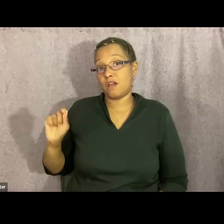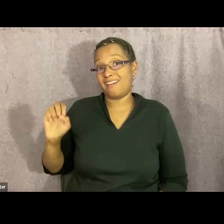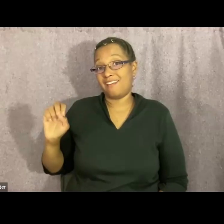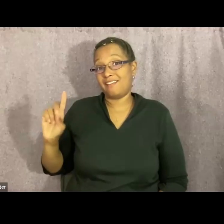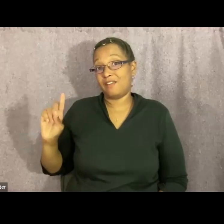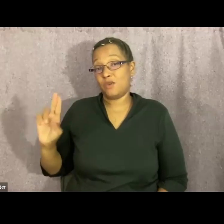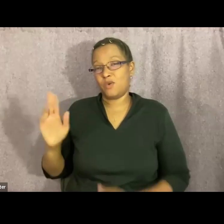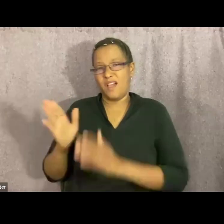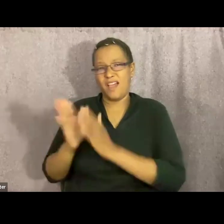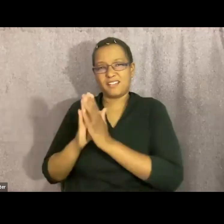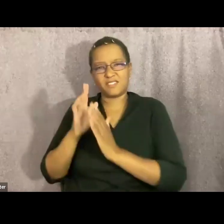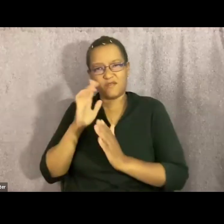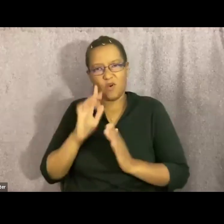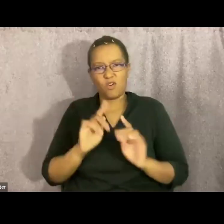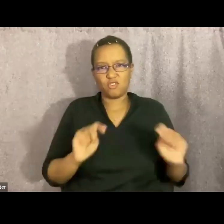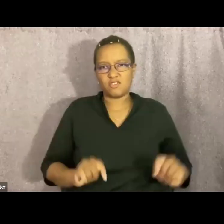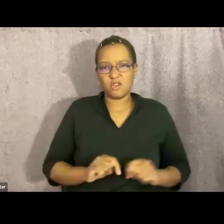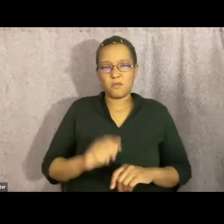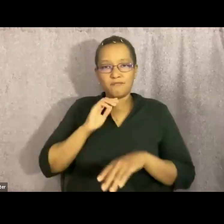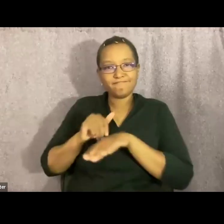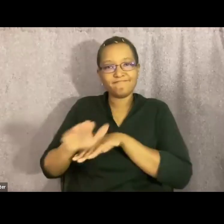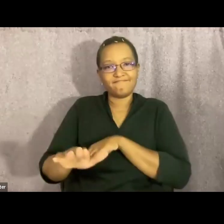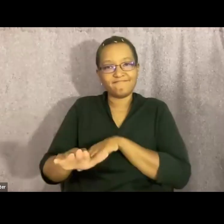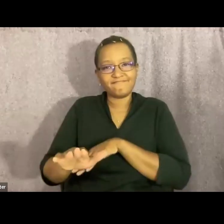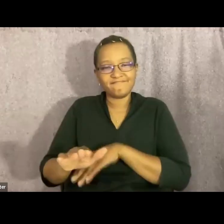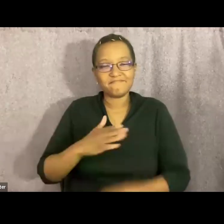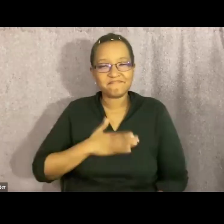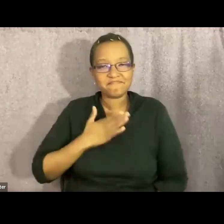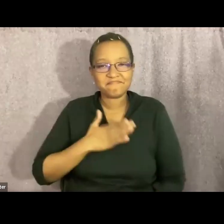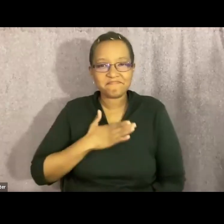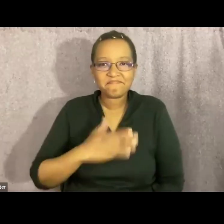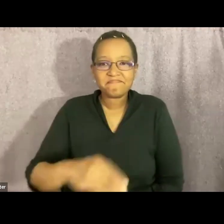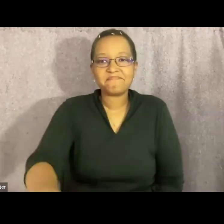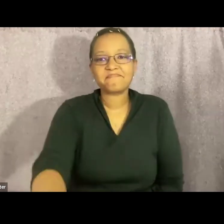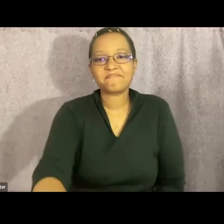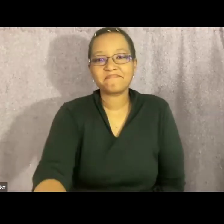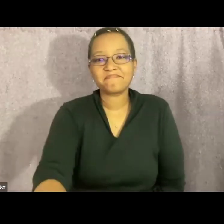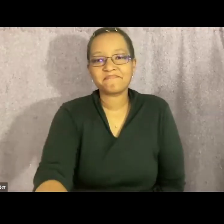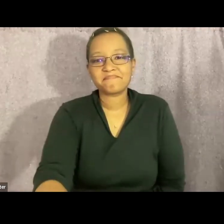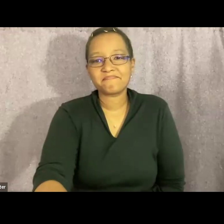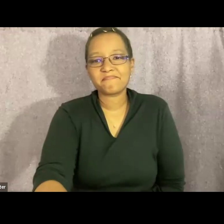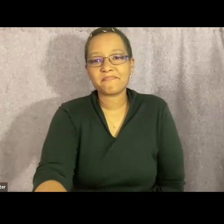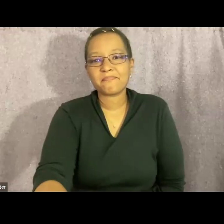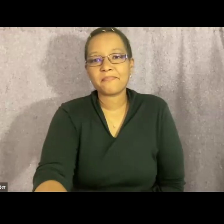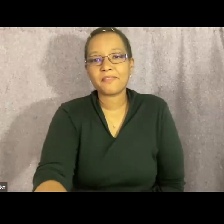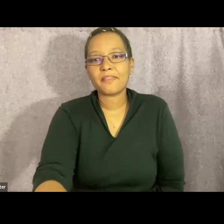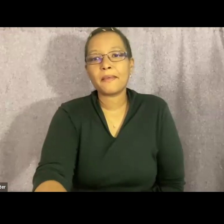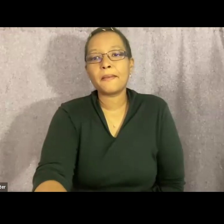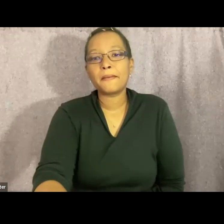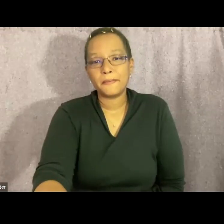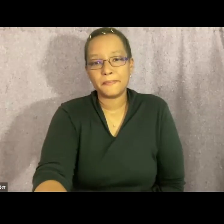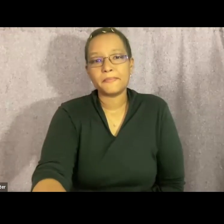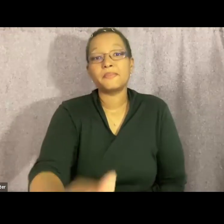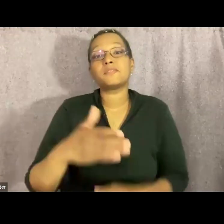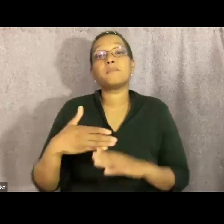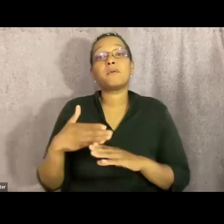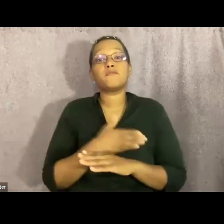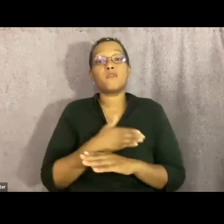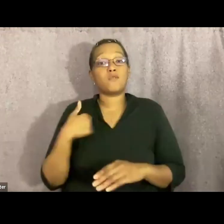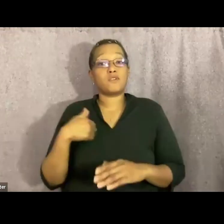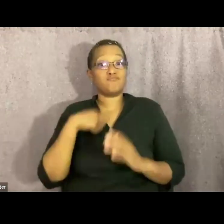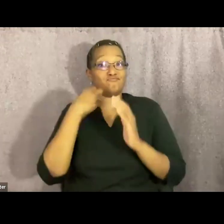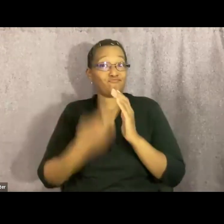pklinst@sfsu.edu. After the event, we'll happily share it. So before we dive in, I want to express my